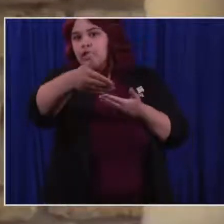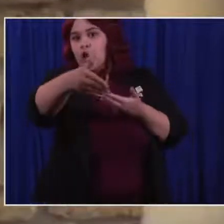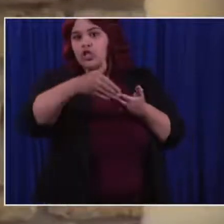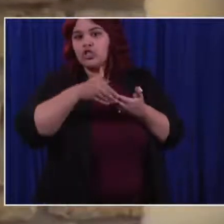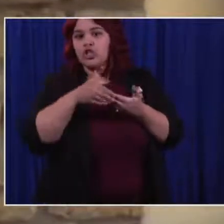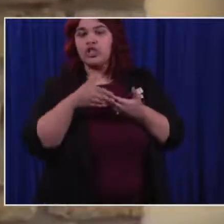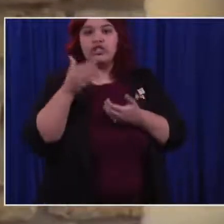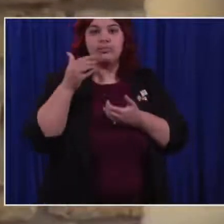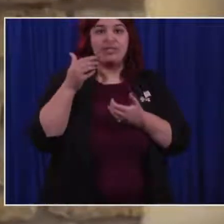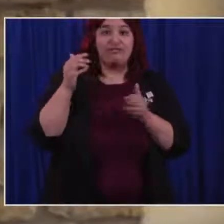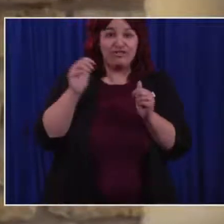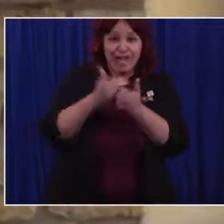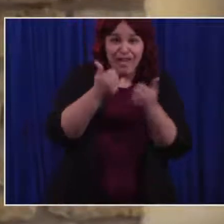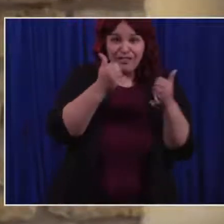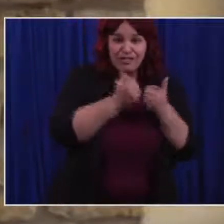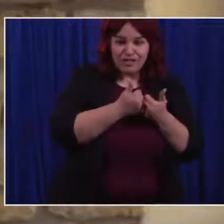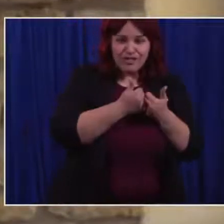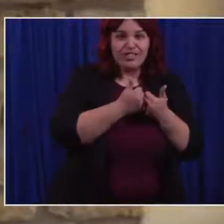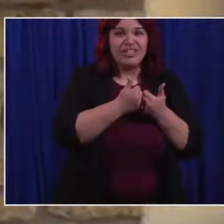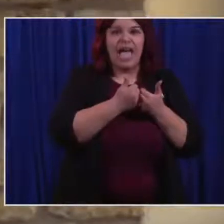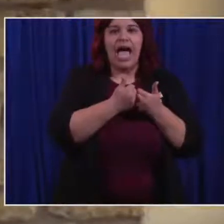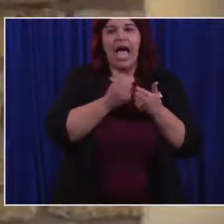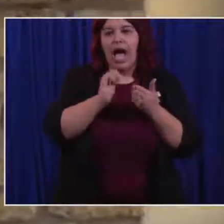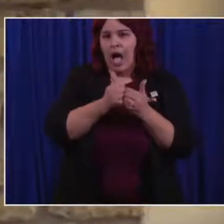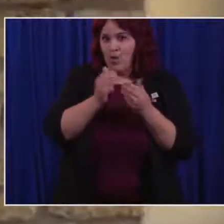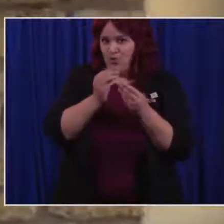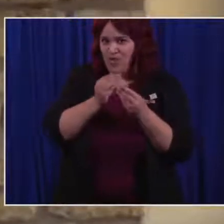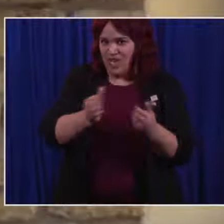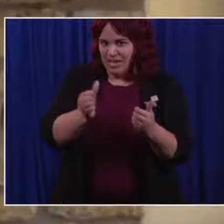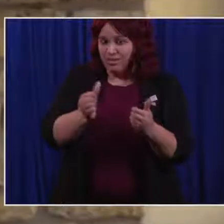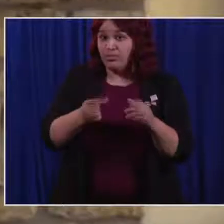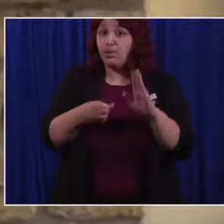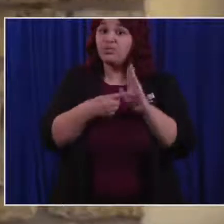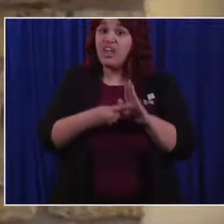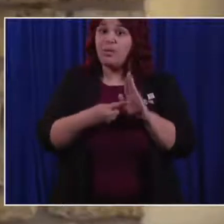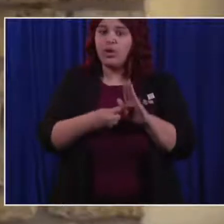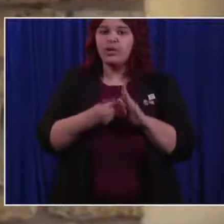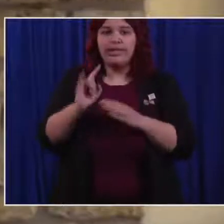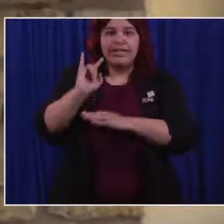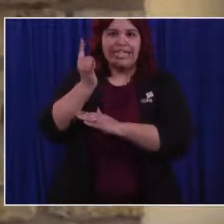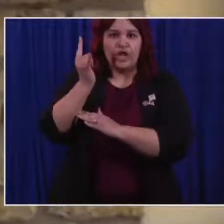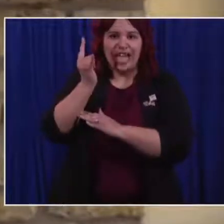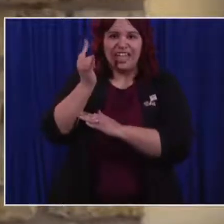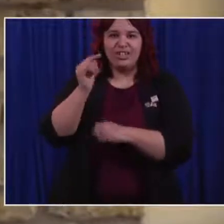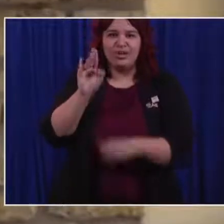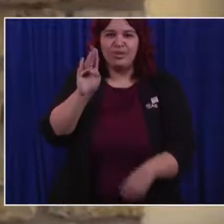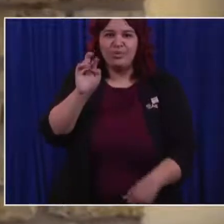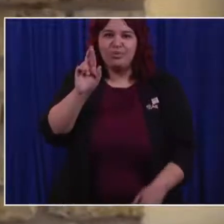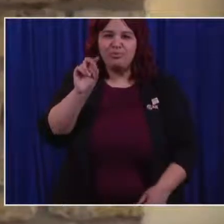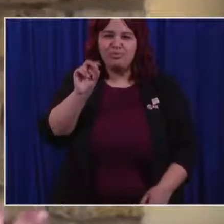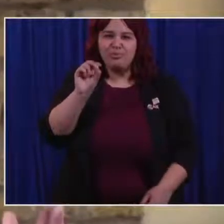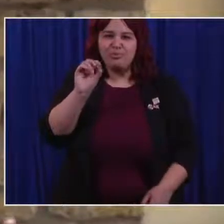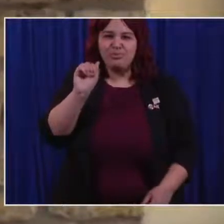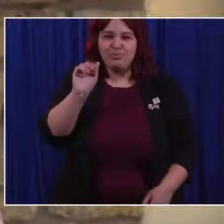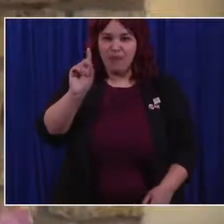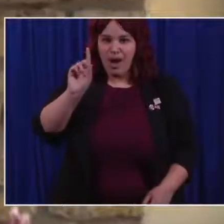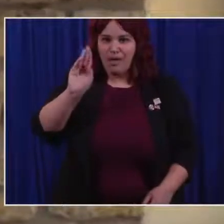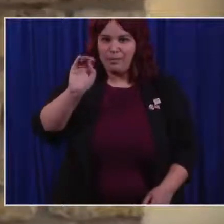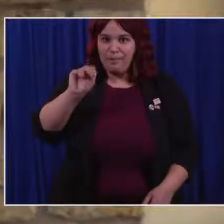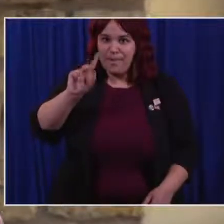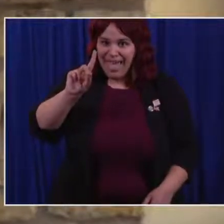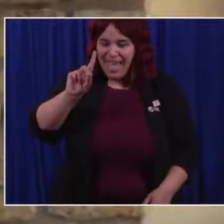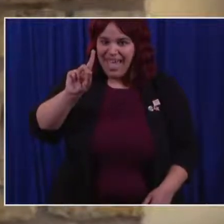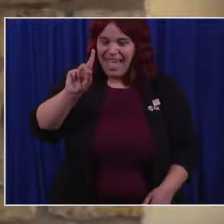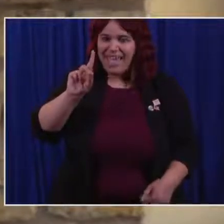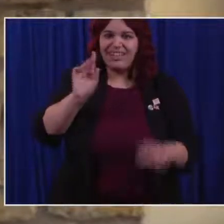one of them is the internet and broadband, and making sure that every Ohio citizen can